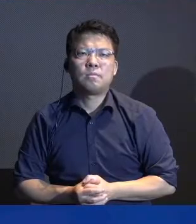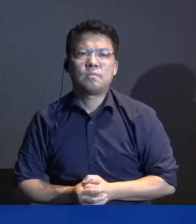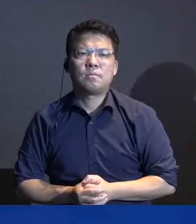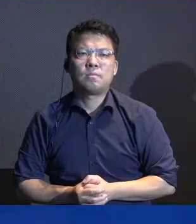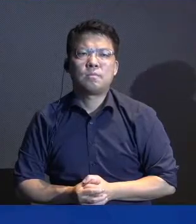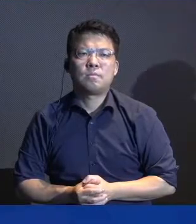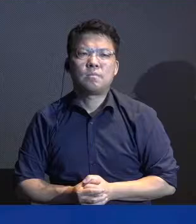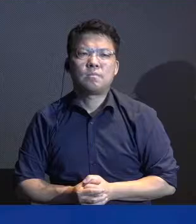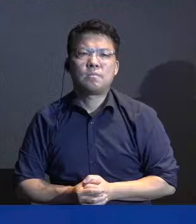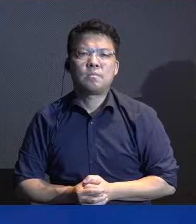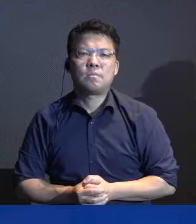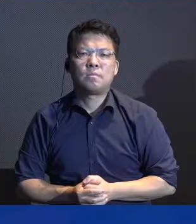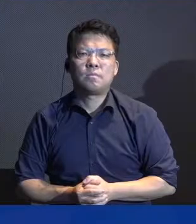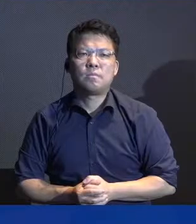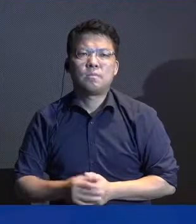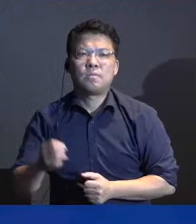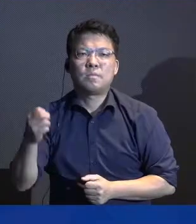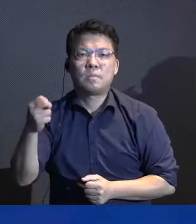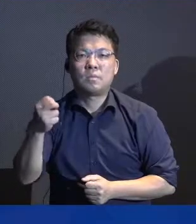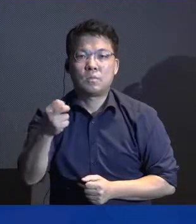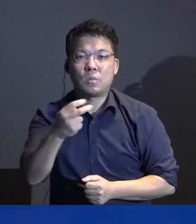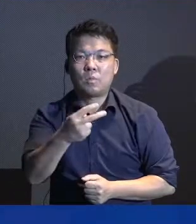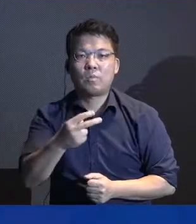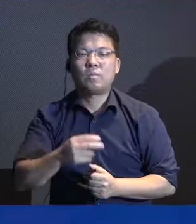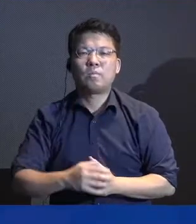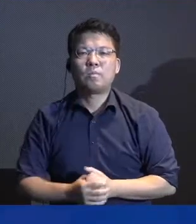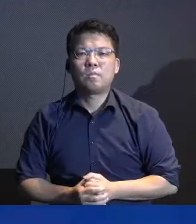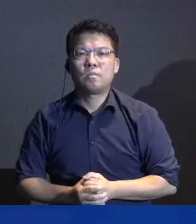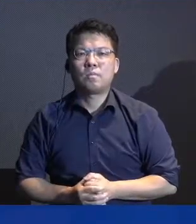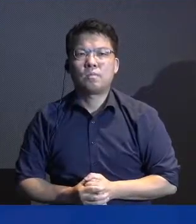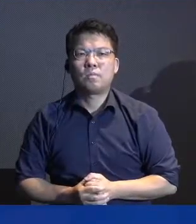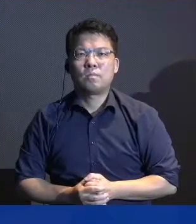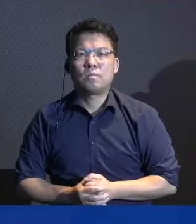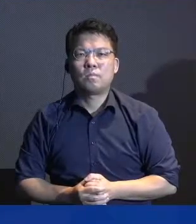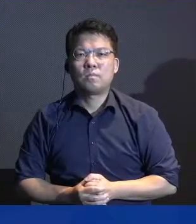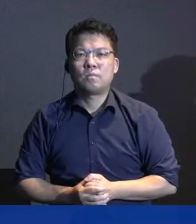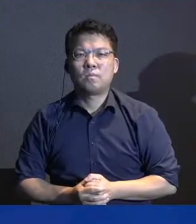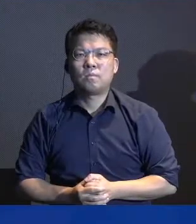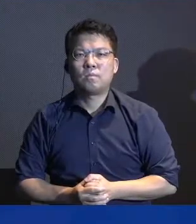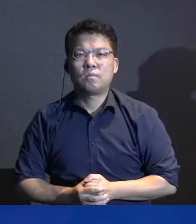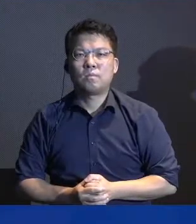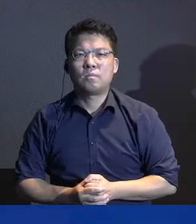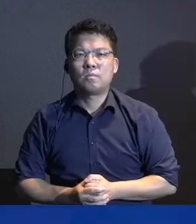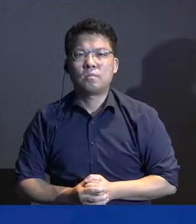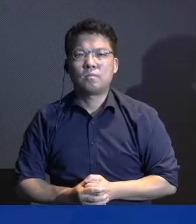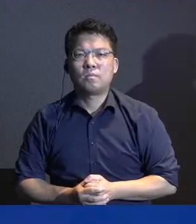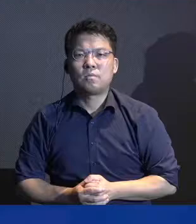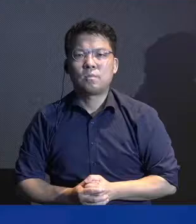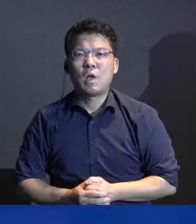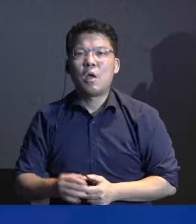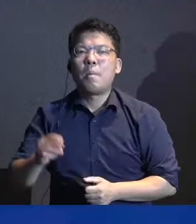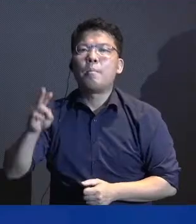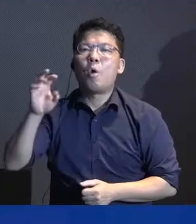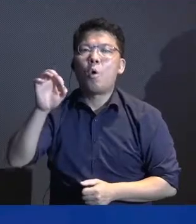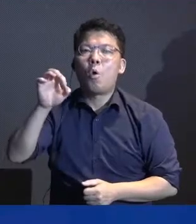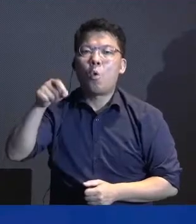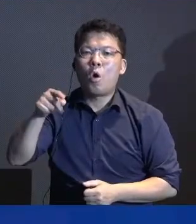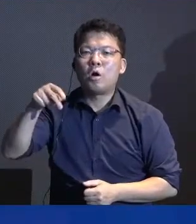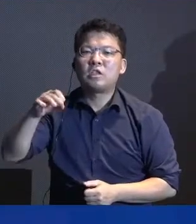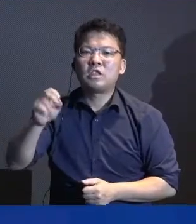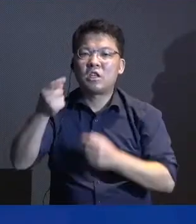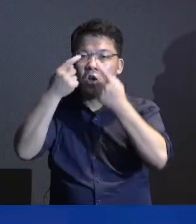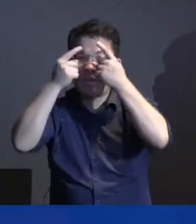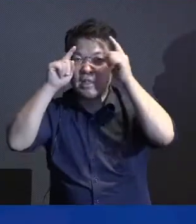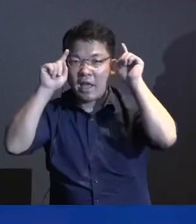Psychiatry, Natural Science at Seoul National University. And he also was an adjunct professor